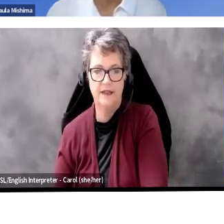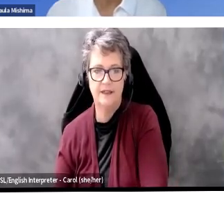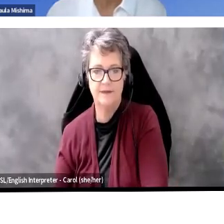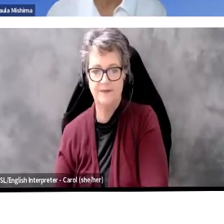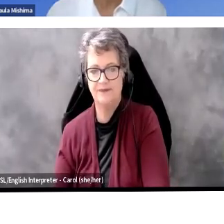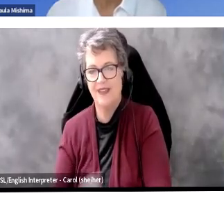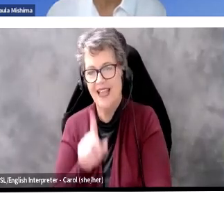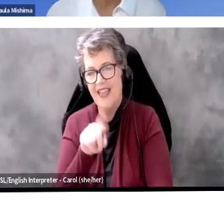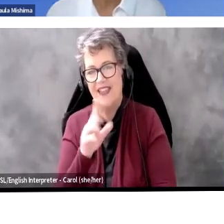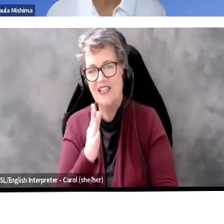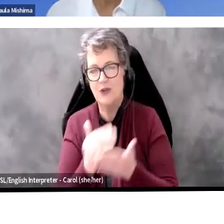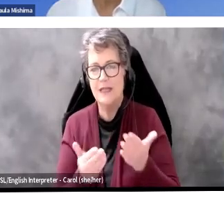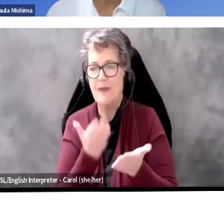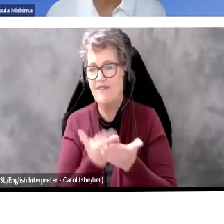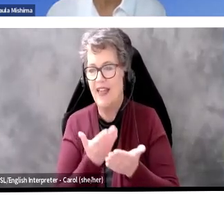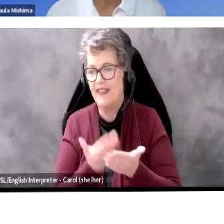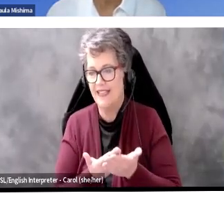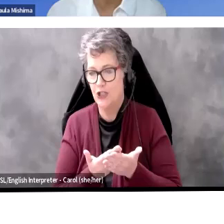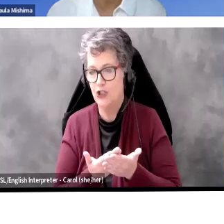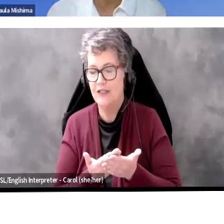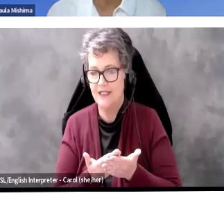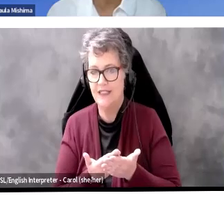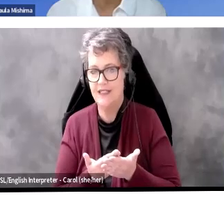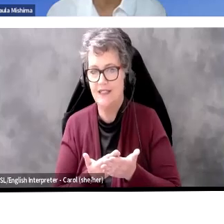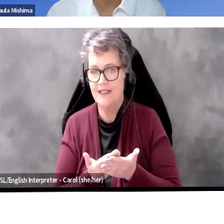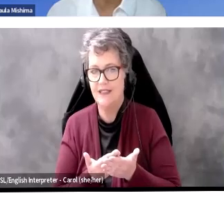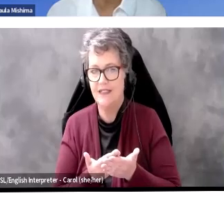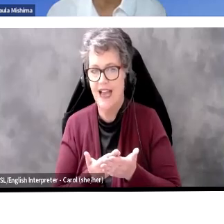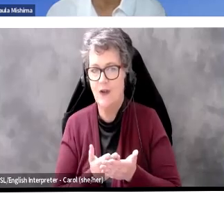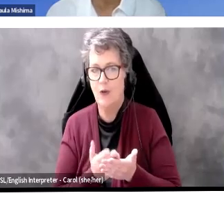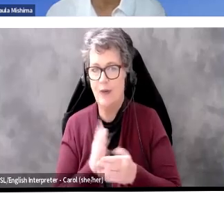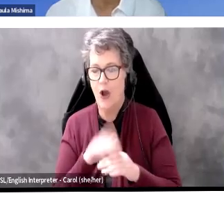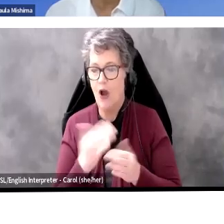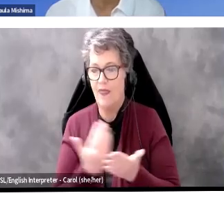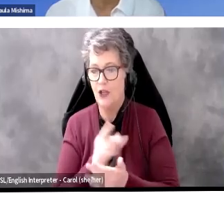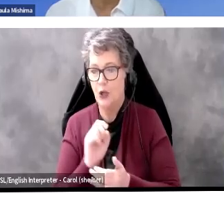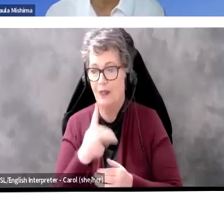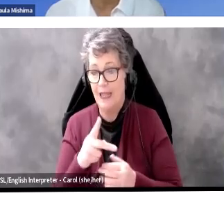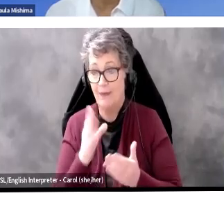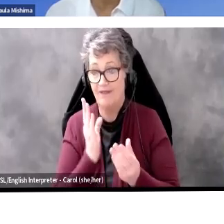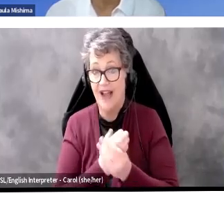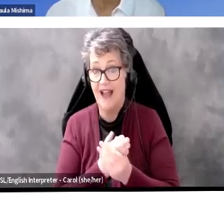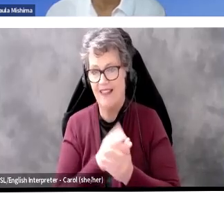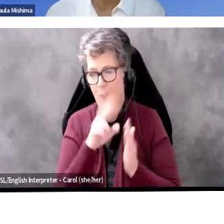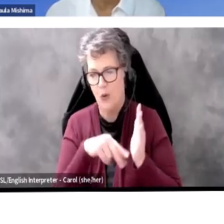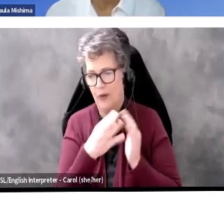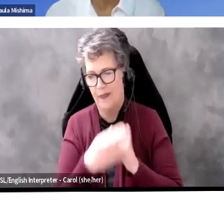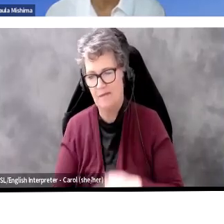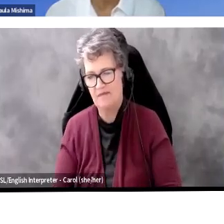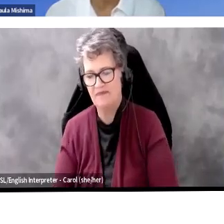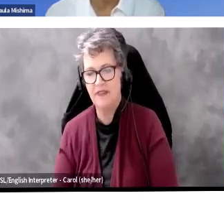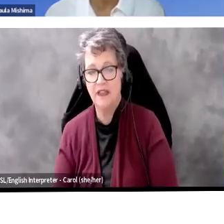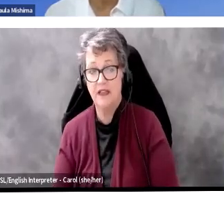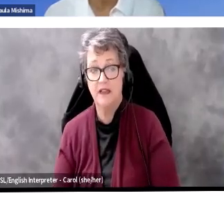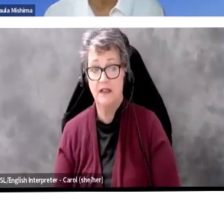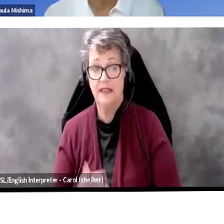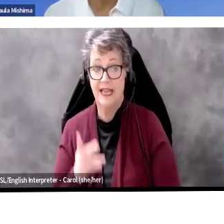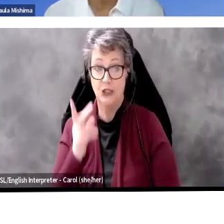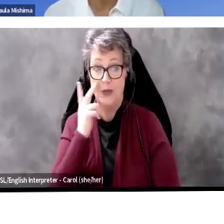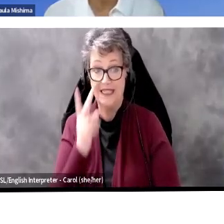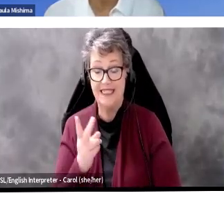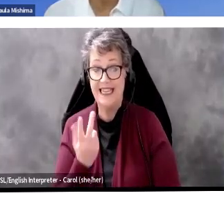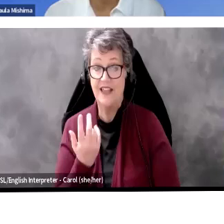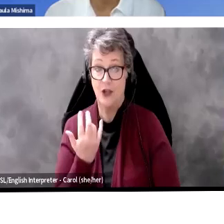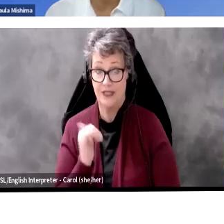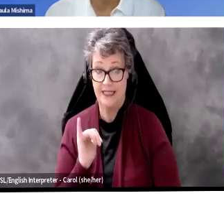And these are some of the validations that will be on the new LEAP file. I won't read them here. As you can see, there's